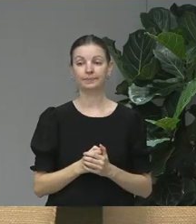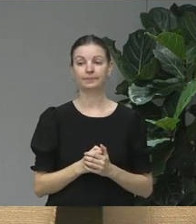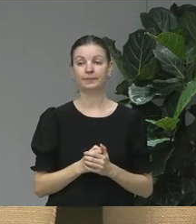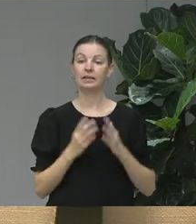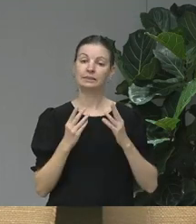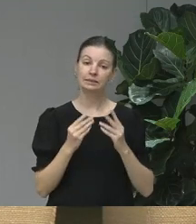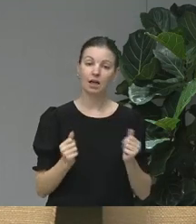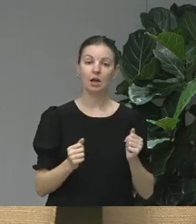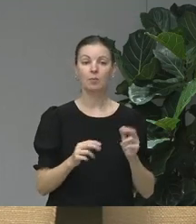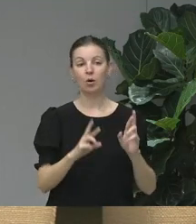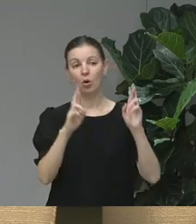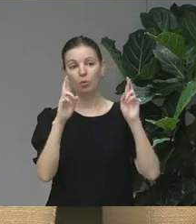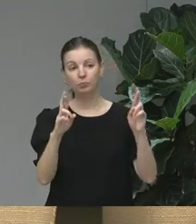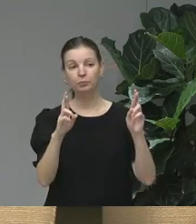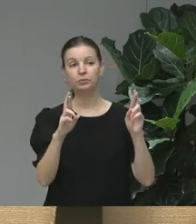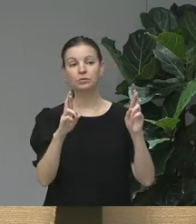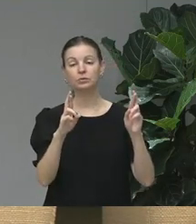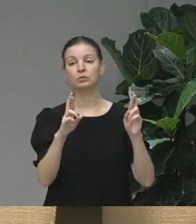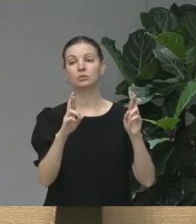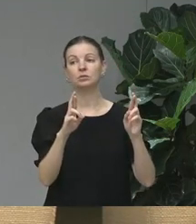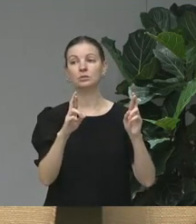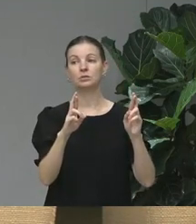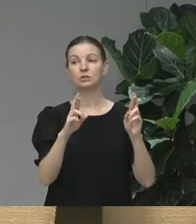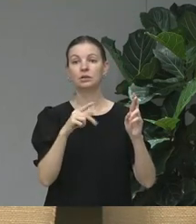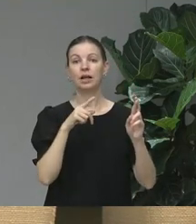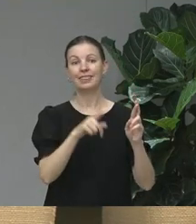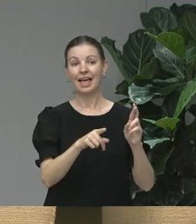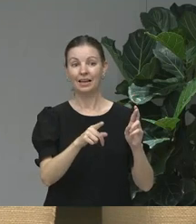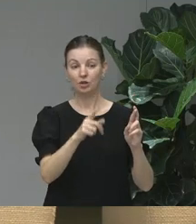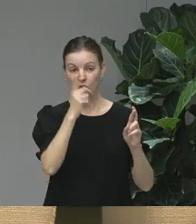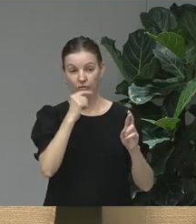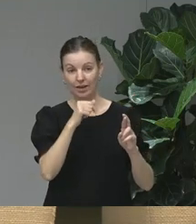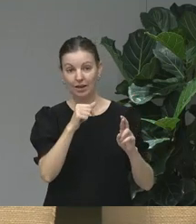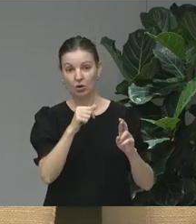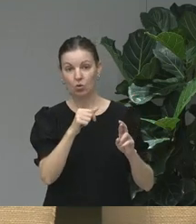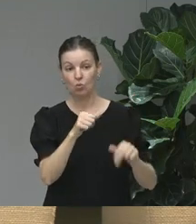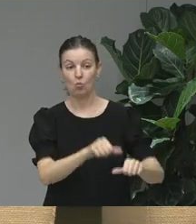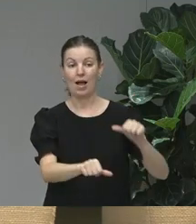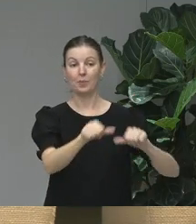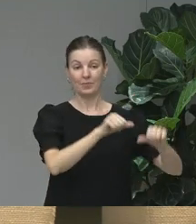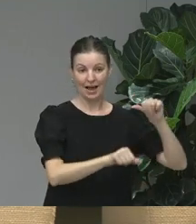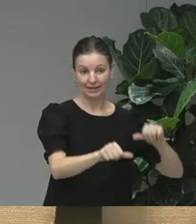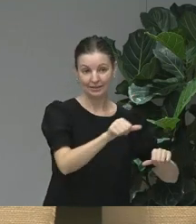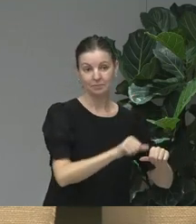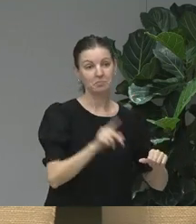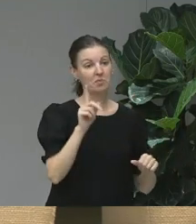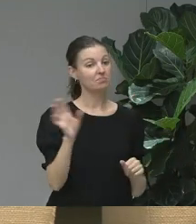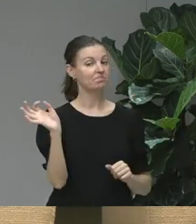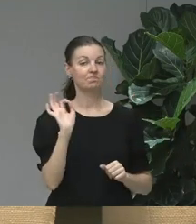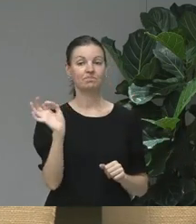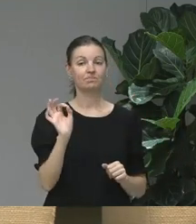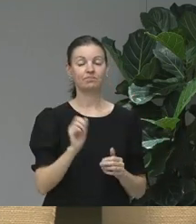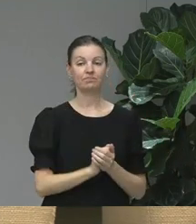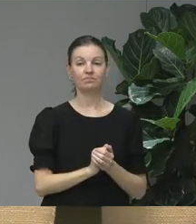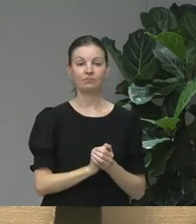Some may have hoped that it would be, you know, that would be a way to wind it back. It hasn't. Even in the UK, despite